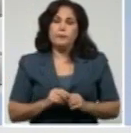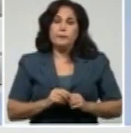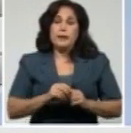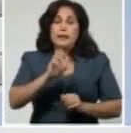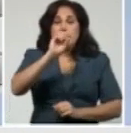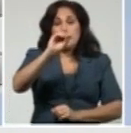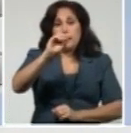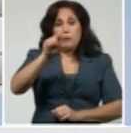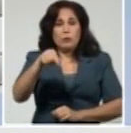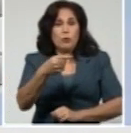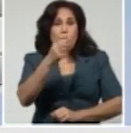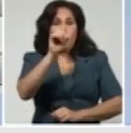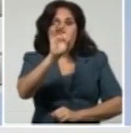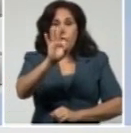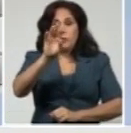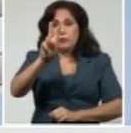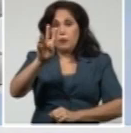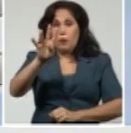6,118, or